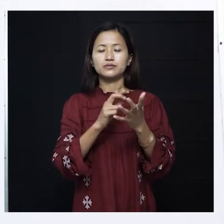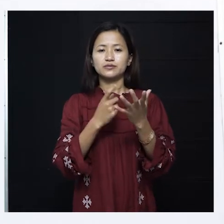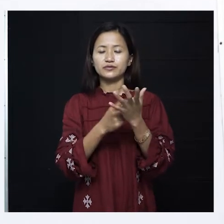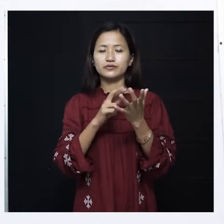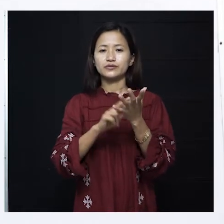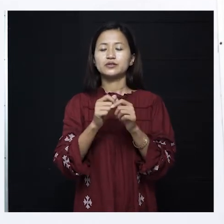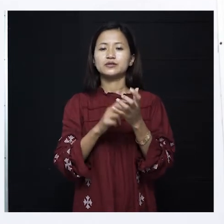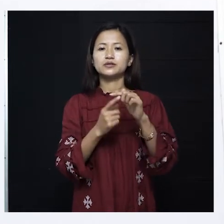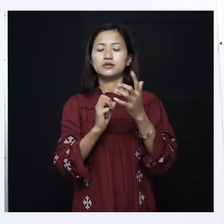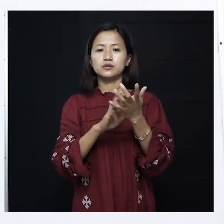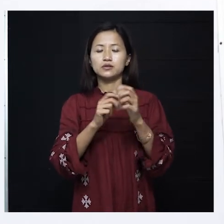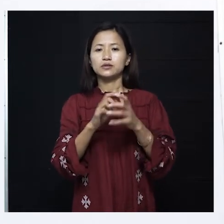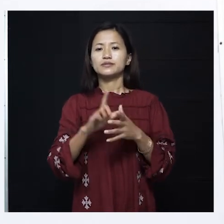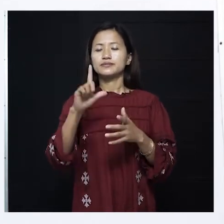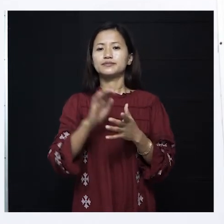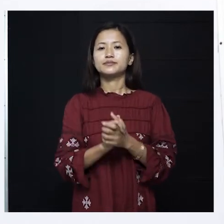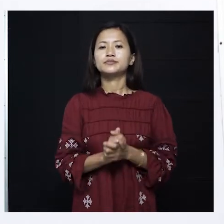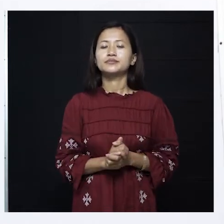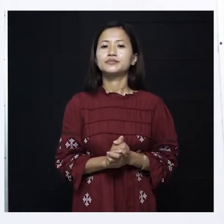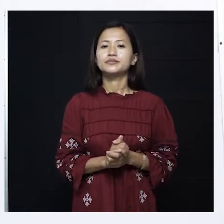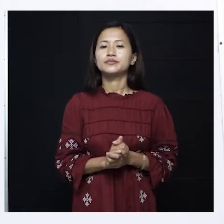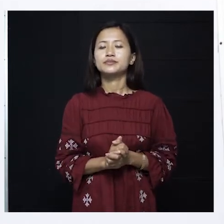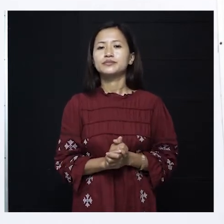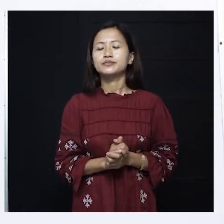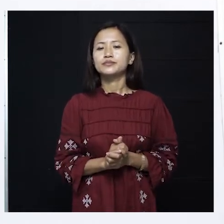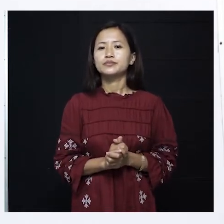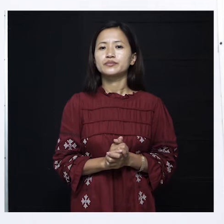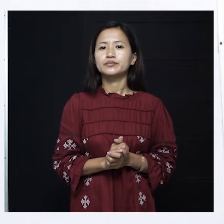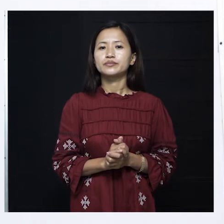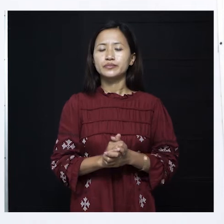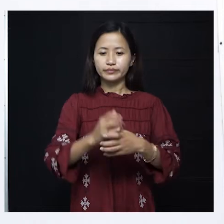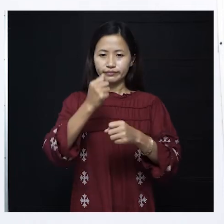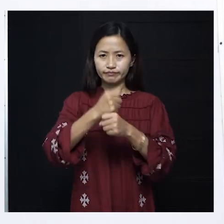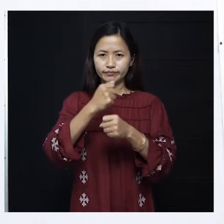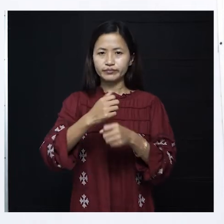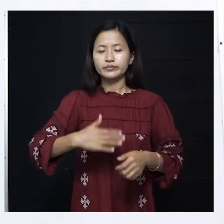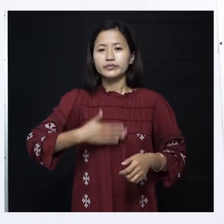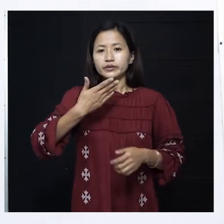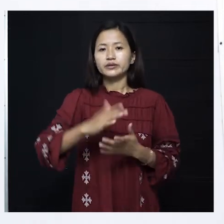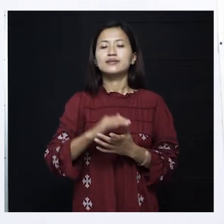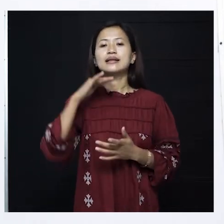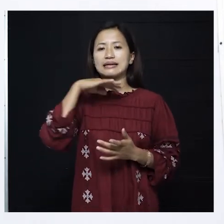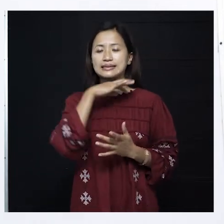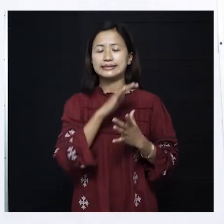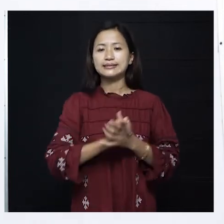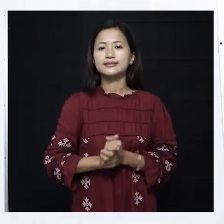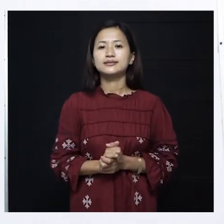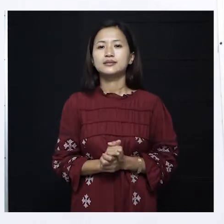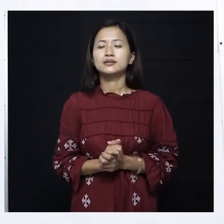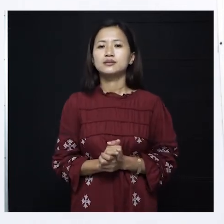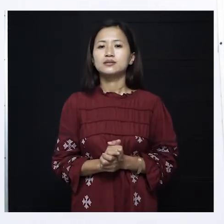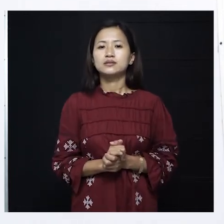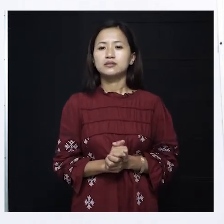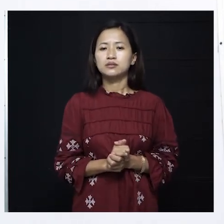Then another one will be to do with, we call it as like the green color. Okay, if it is a green